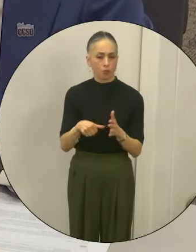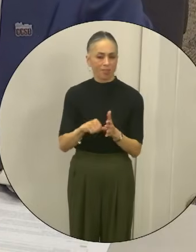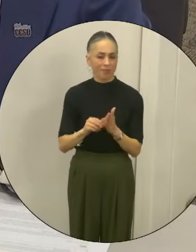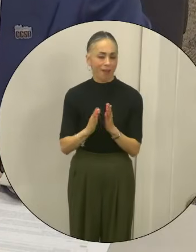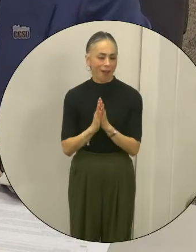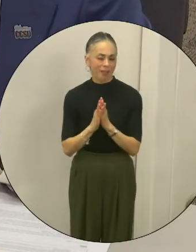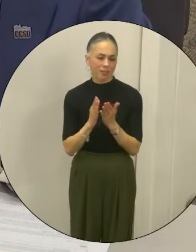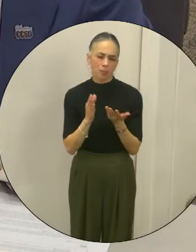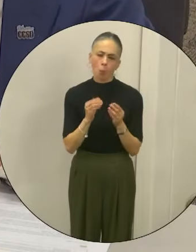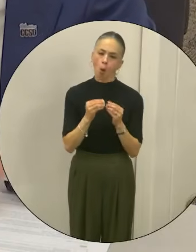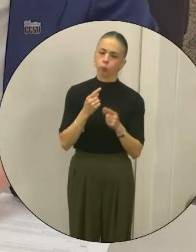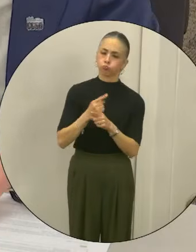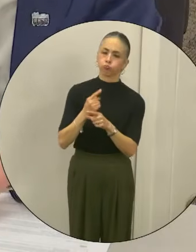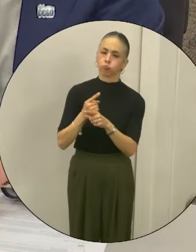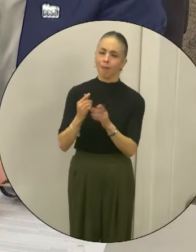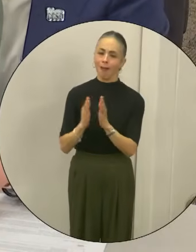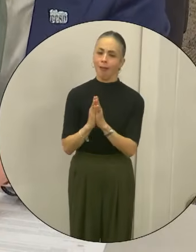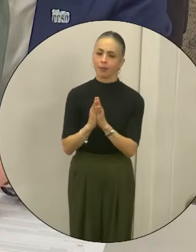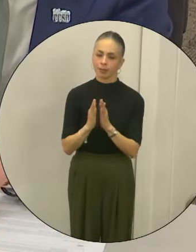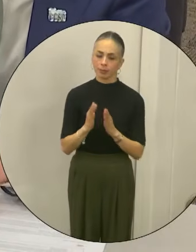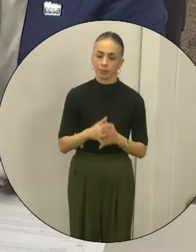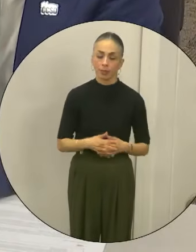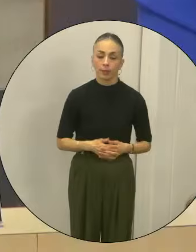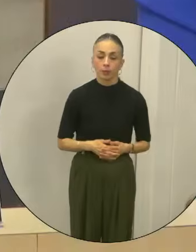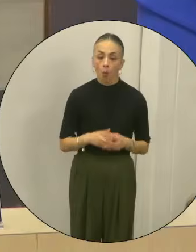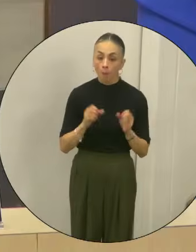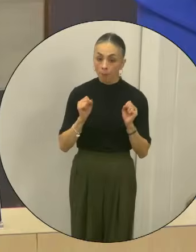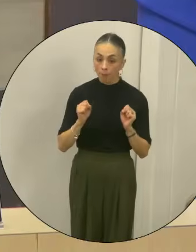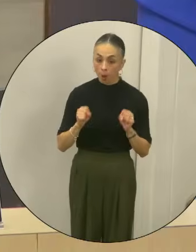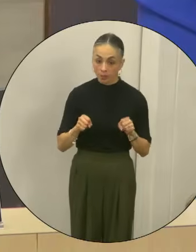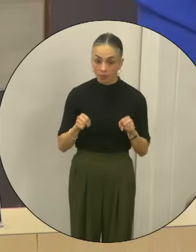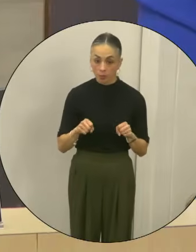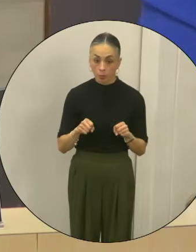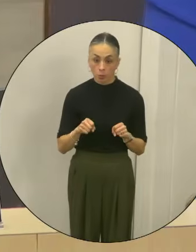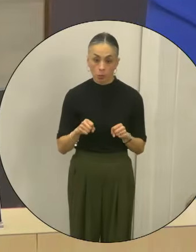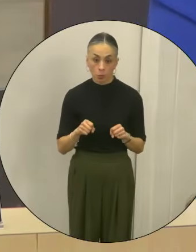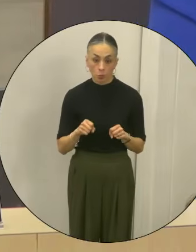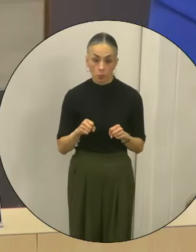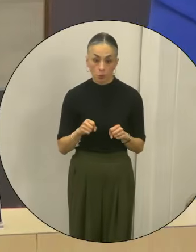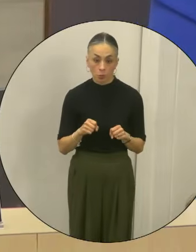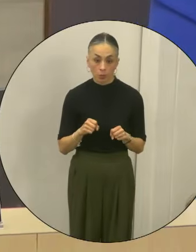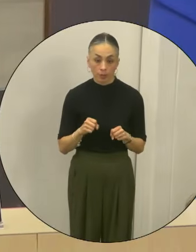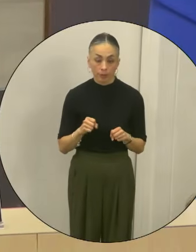reasonable ask for the state to fund. So would it be possible then to,